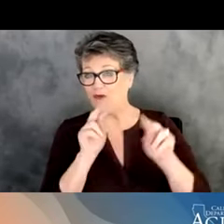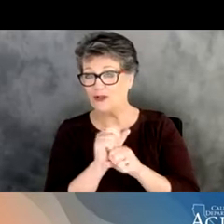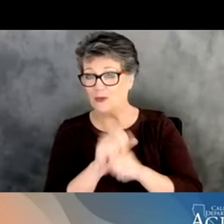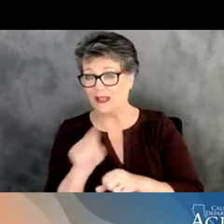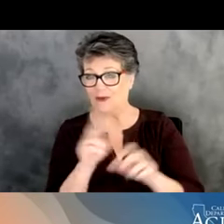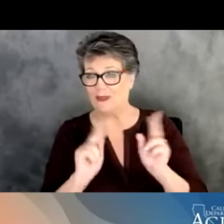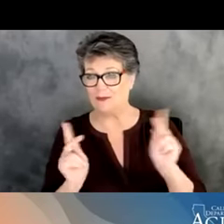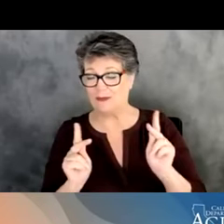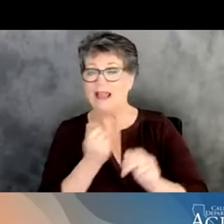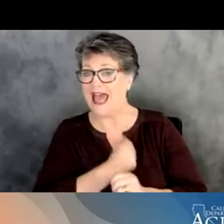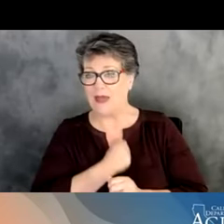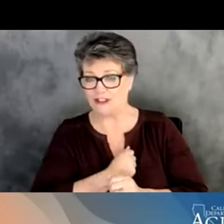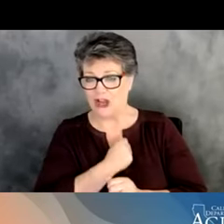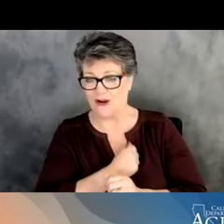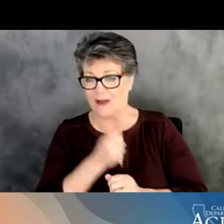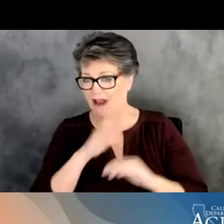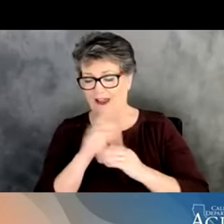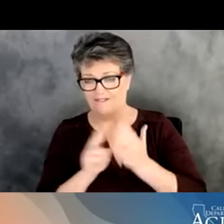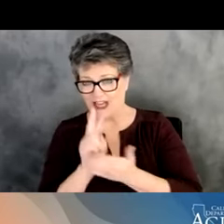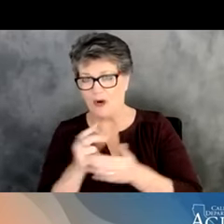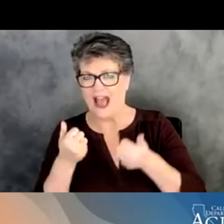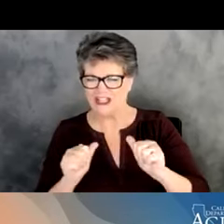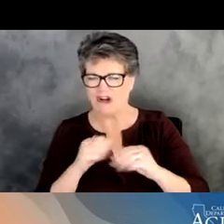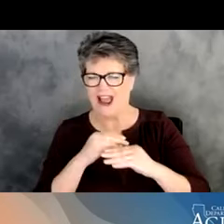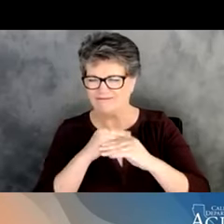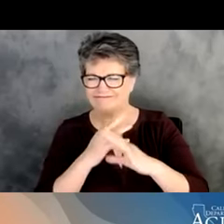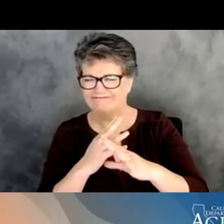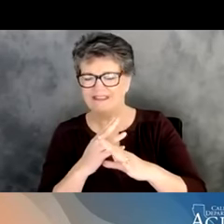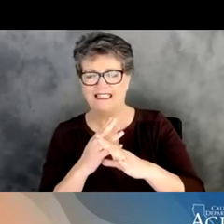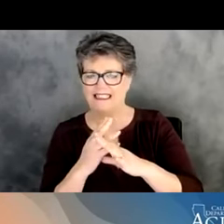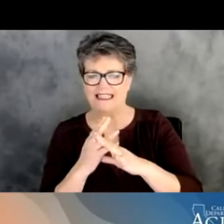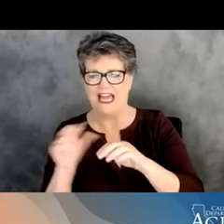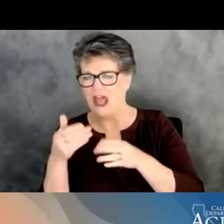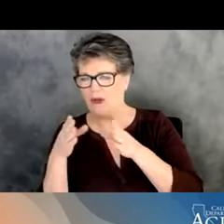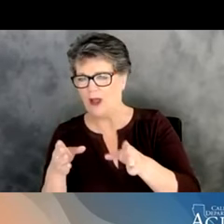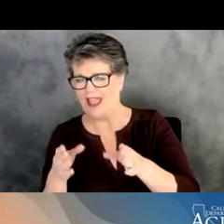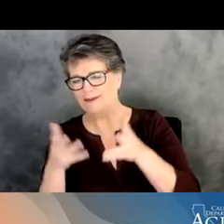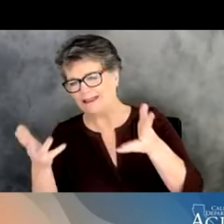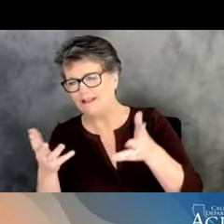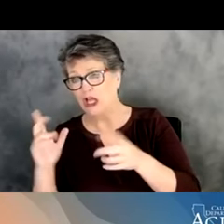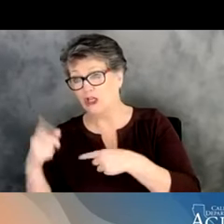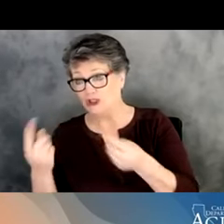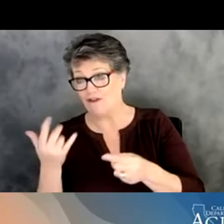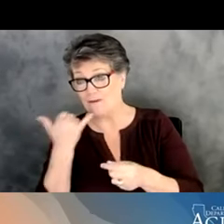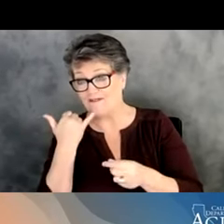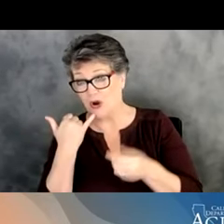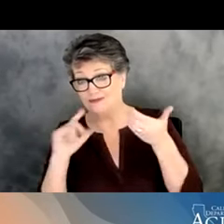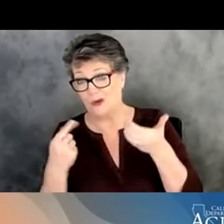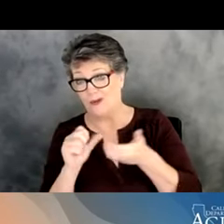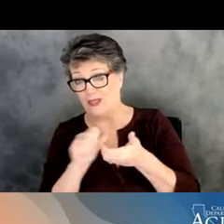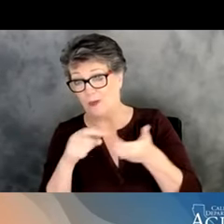people. I'm sorry I'm not on video. I've tried to get online another way, and so far my phone is the only thing that's